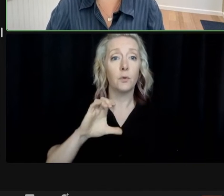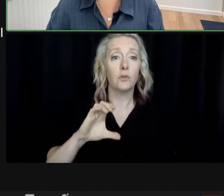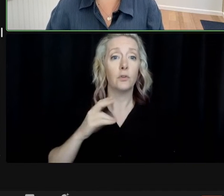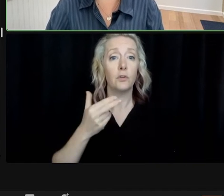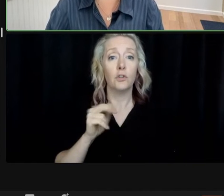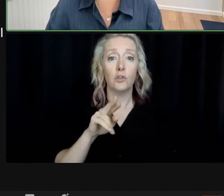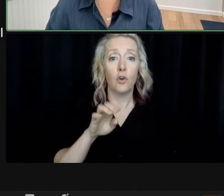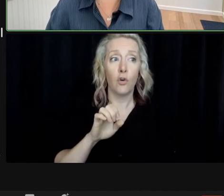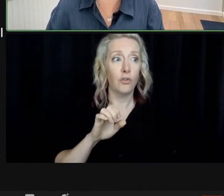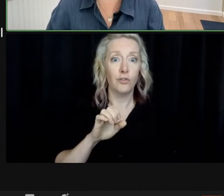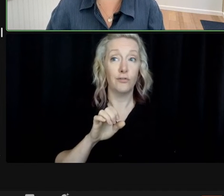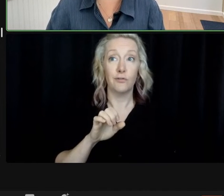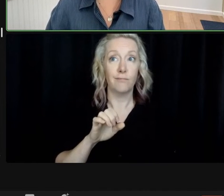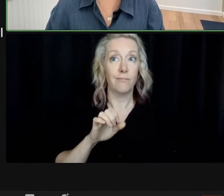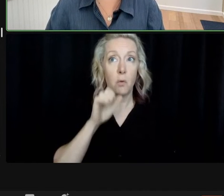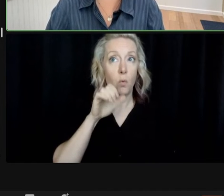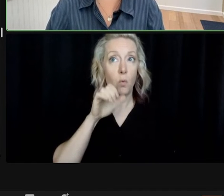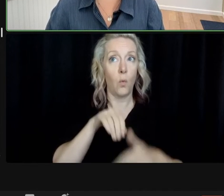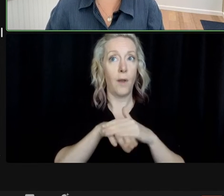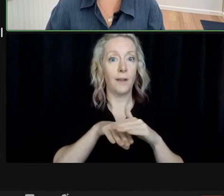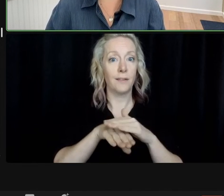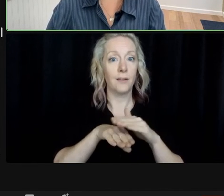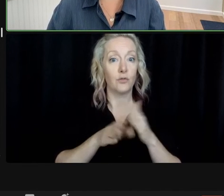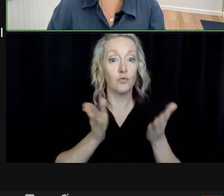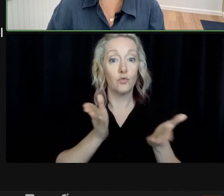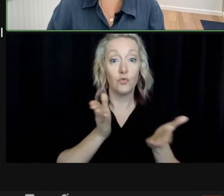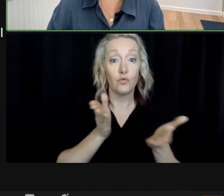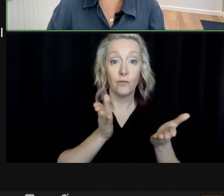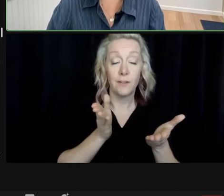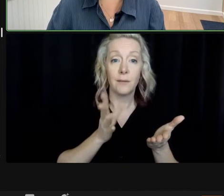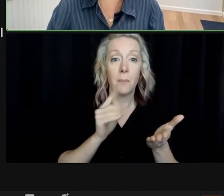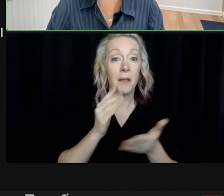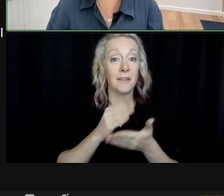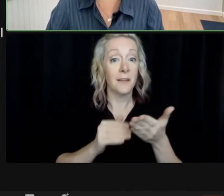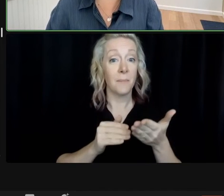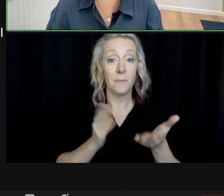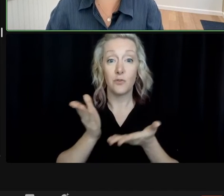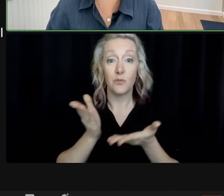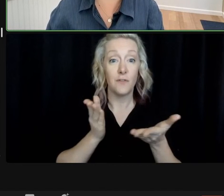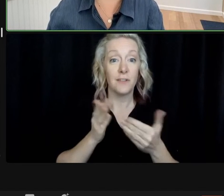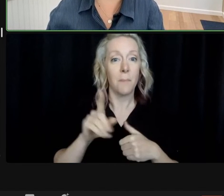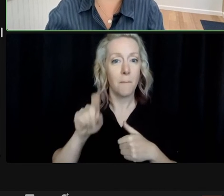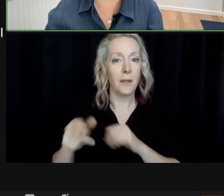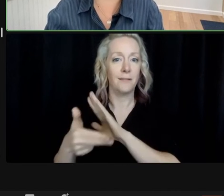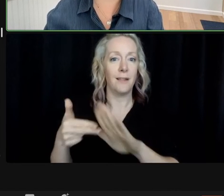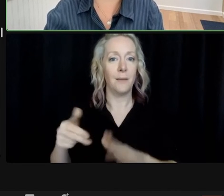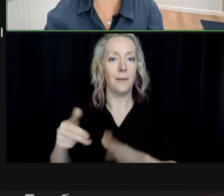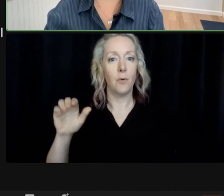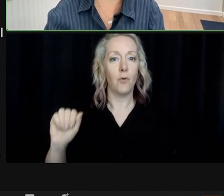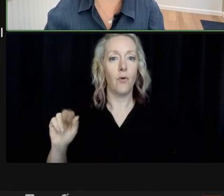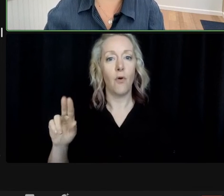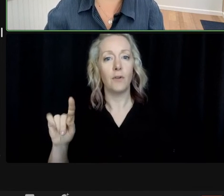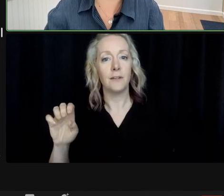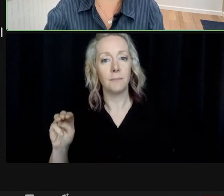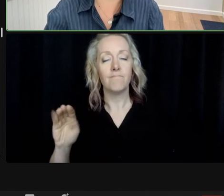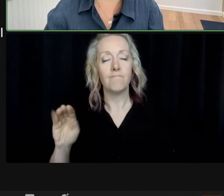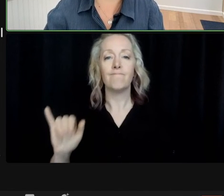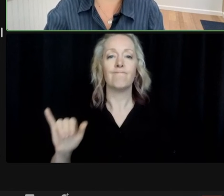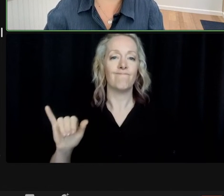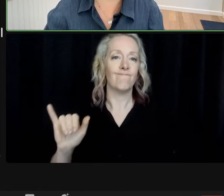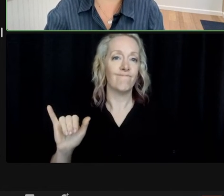that were going to help their child. They were getting some, but some that they really wanted were only they could only get if they had that autism diagnosis.